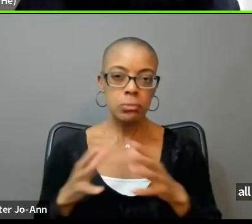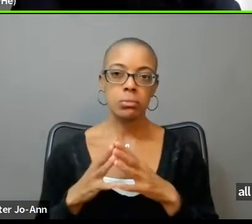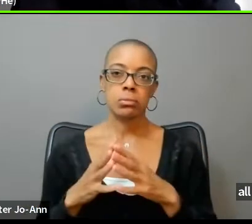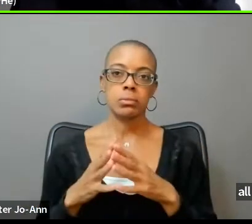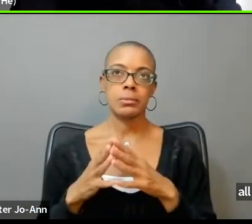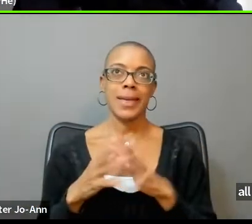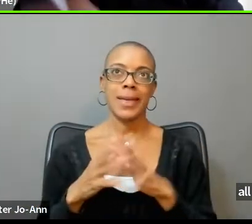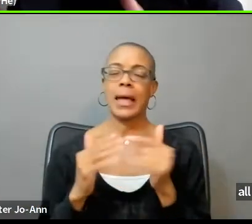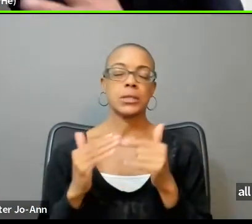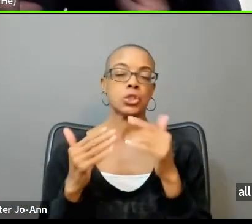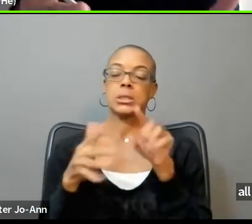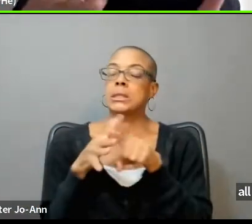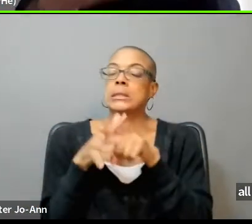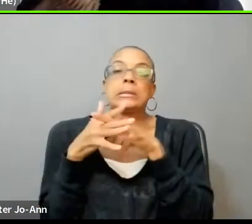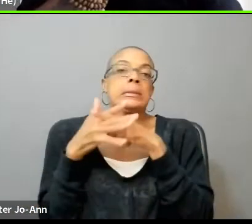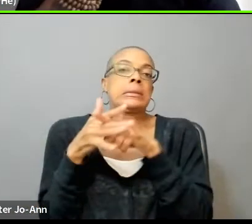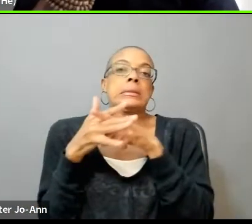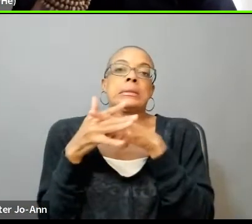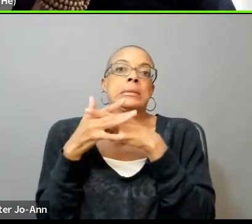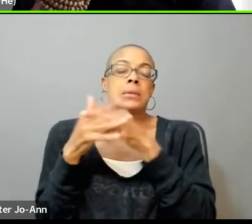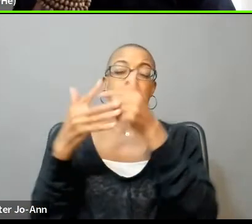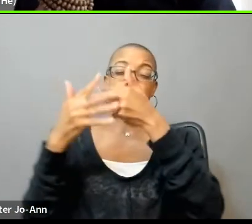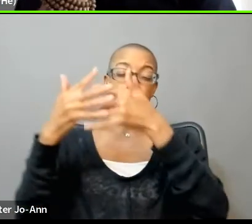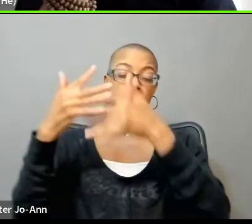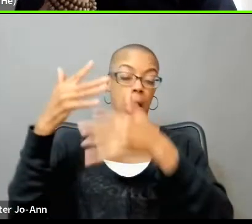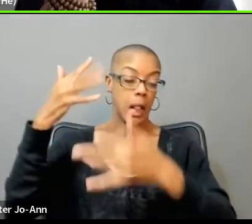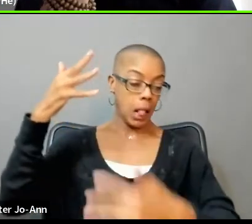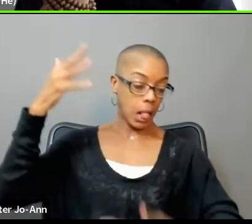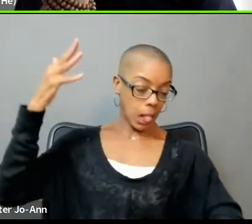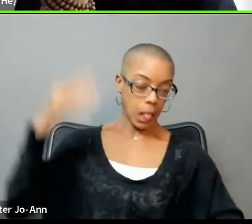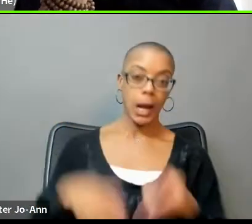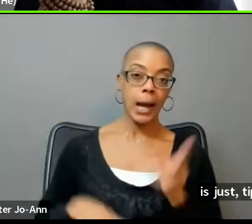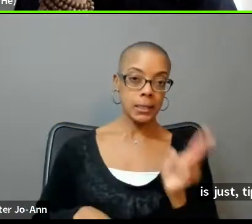the iceberg if you look at the history. And